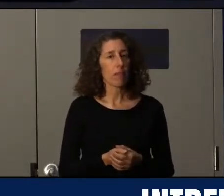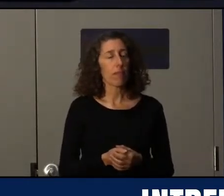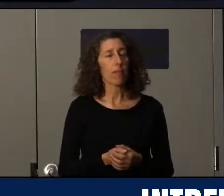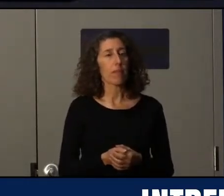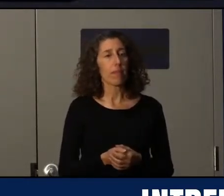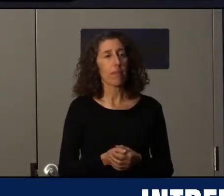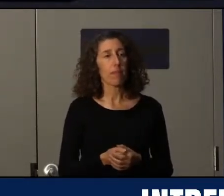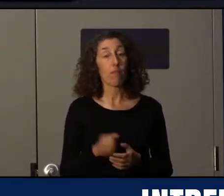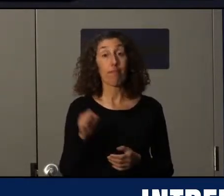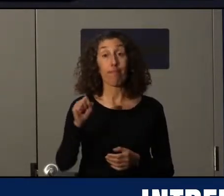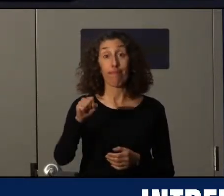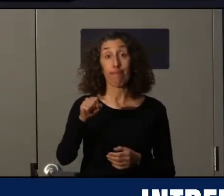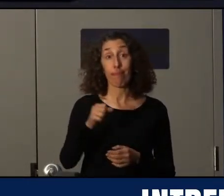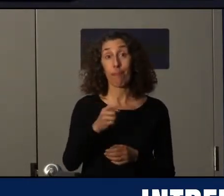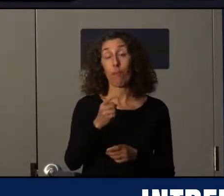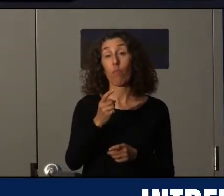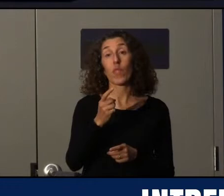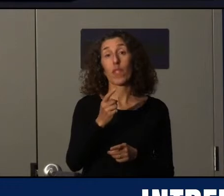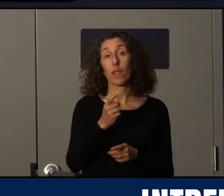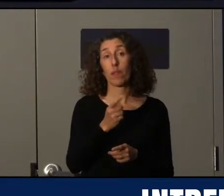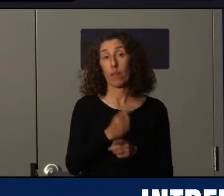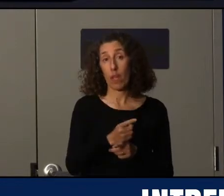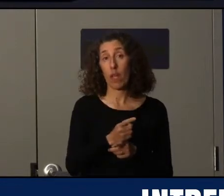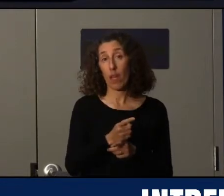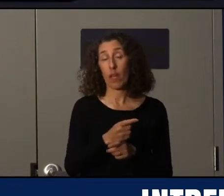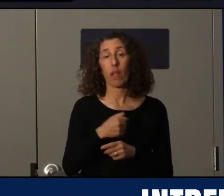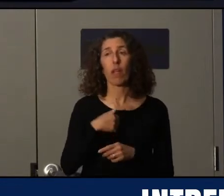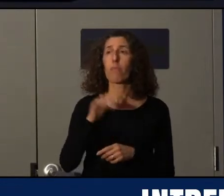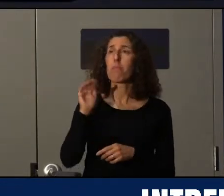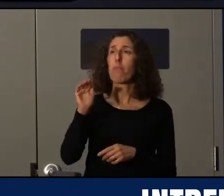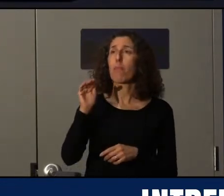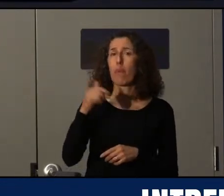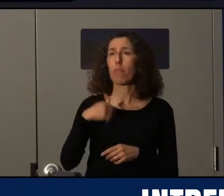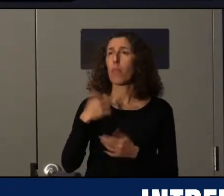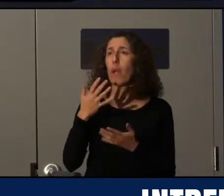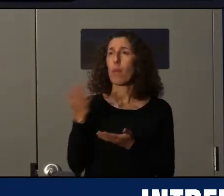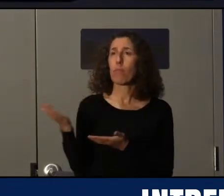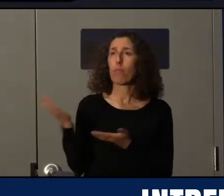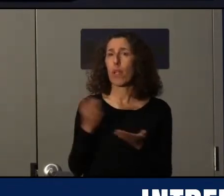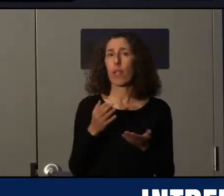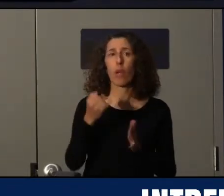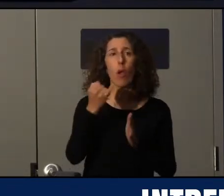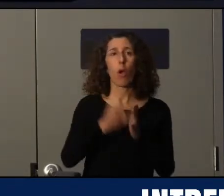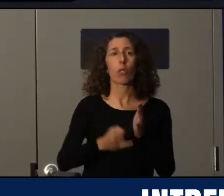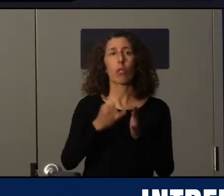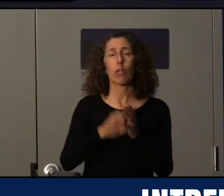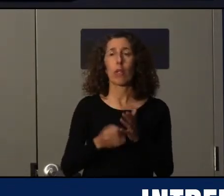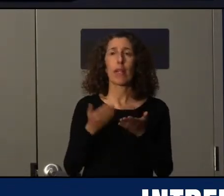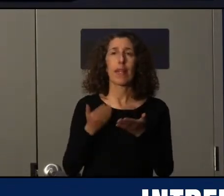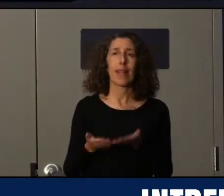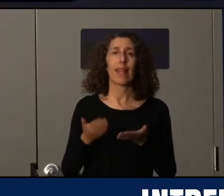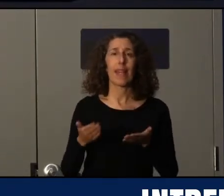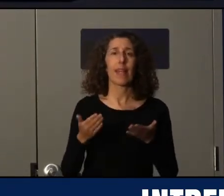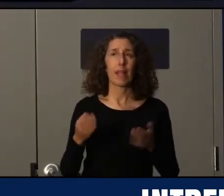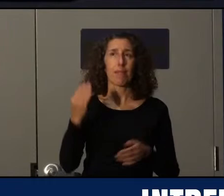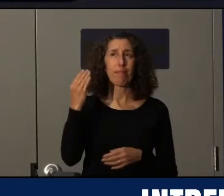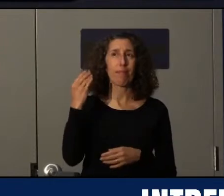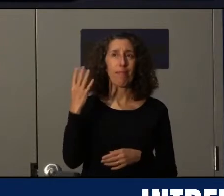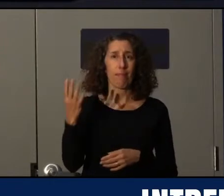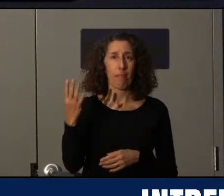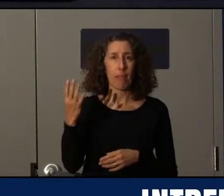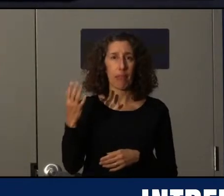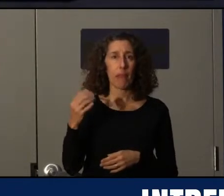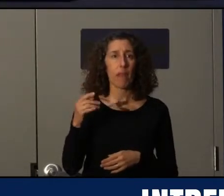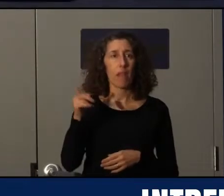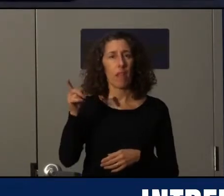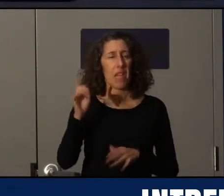up to SpaceX, and first they were like, I think that they're in their head, there was like, there's going to be paint